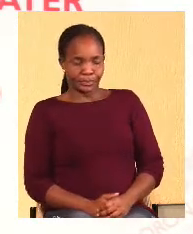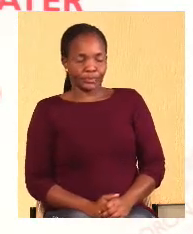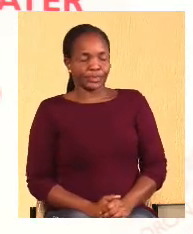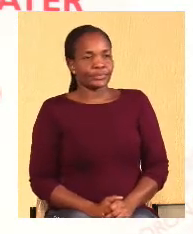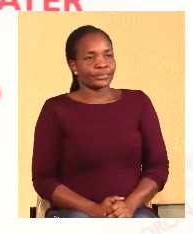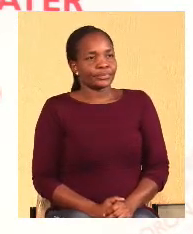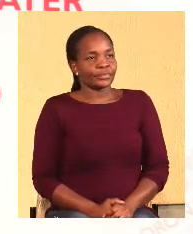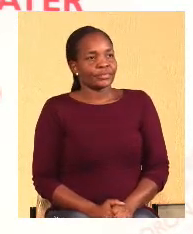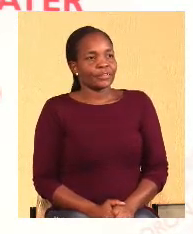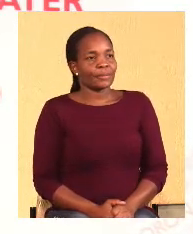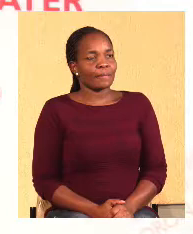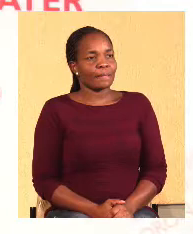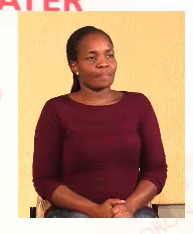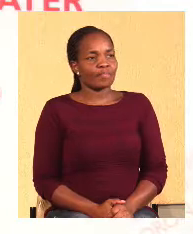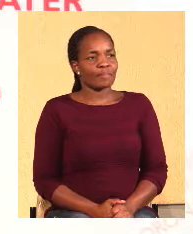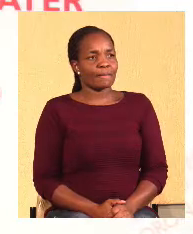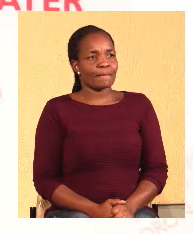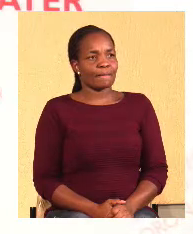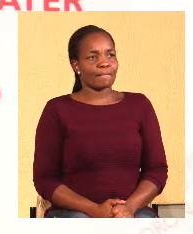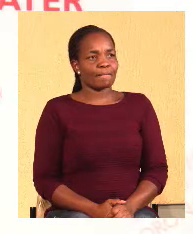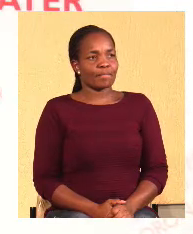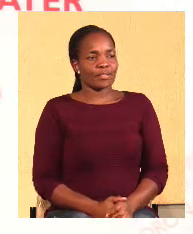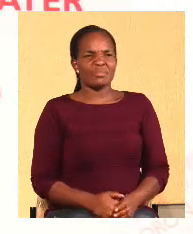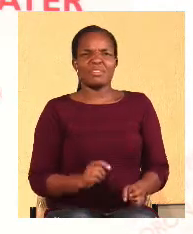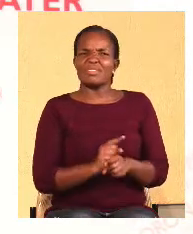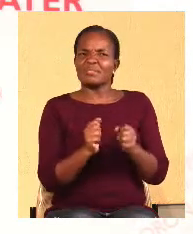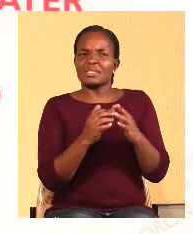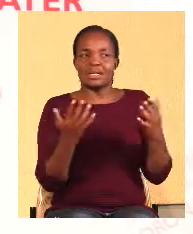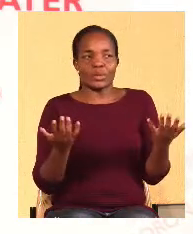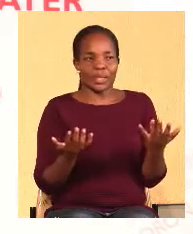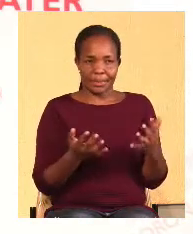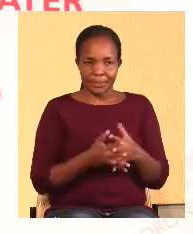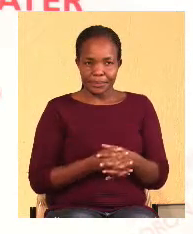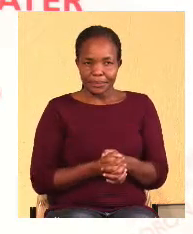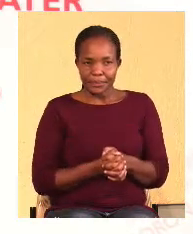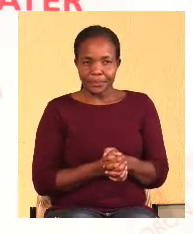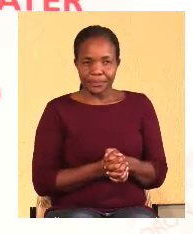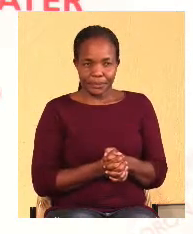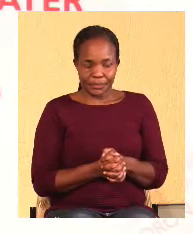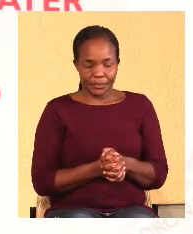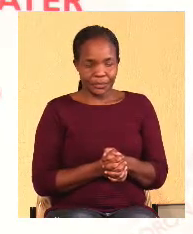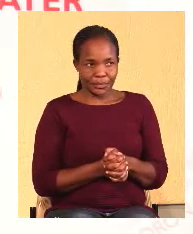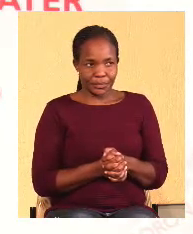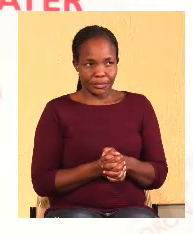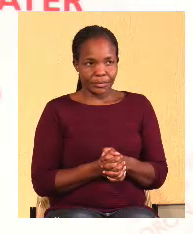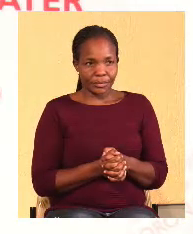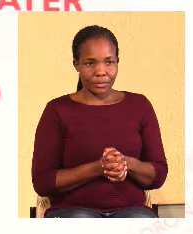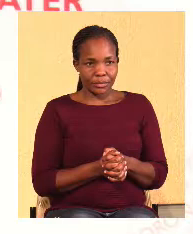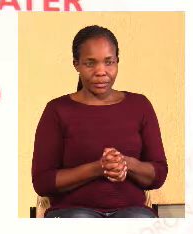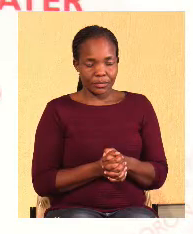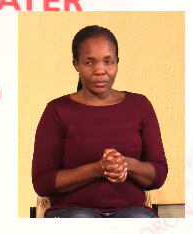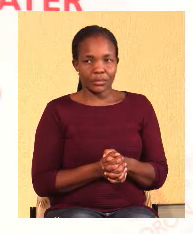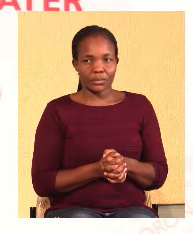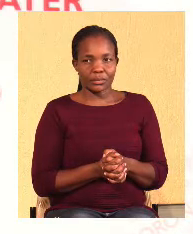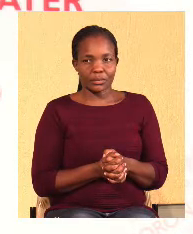regulations. I would start first generally, before we delve into the very specifics